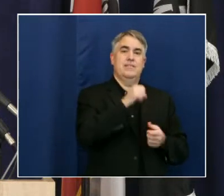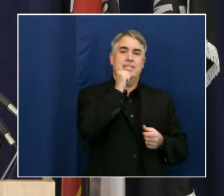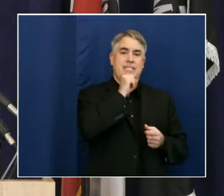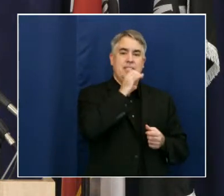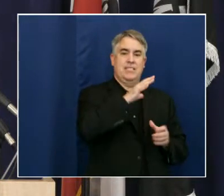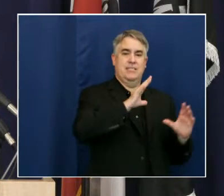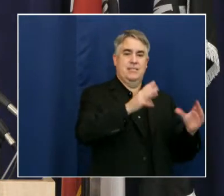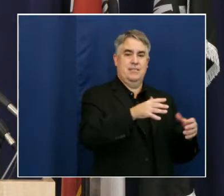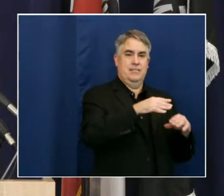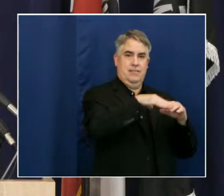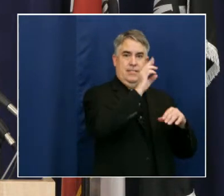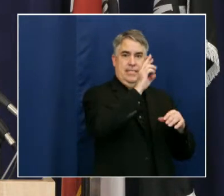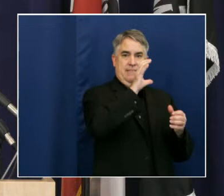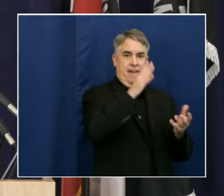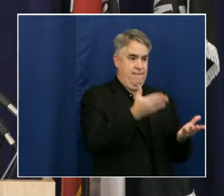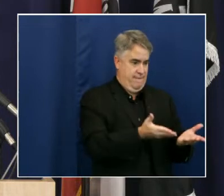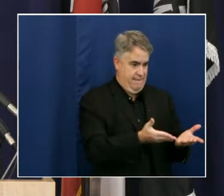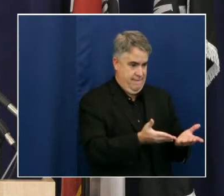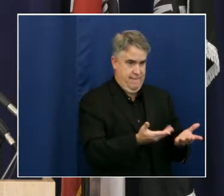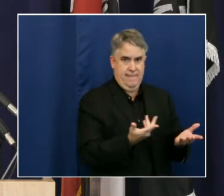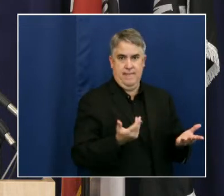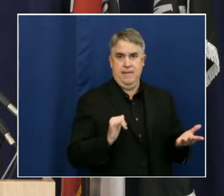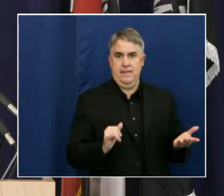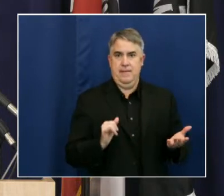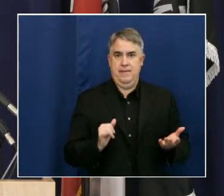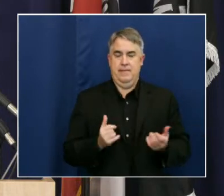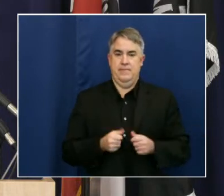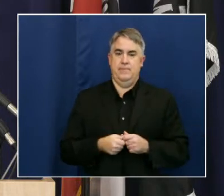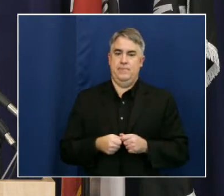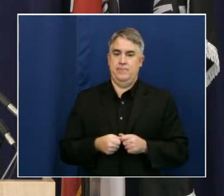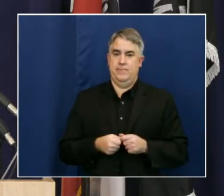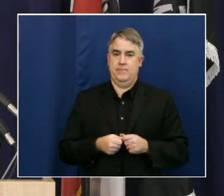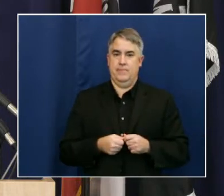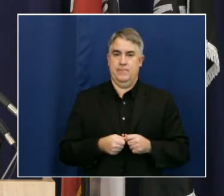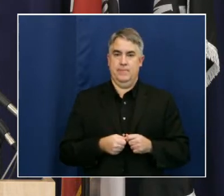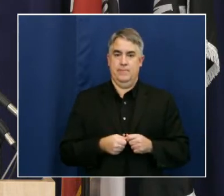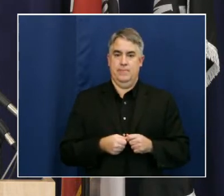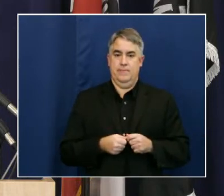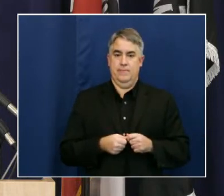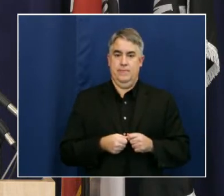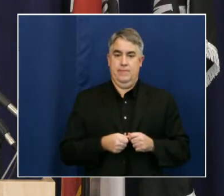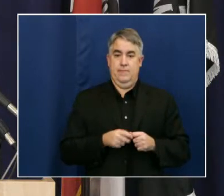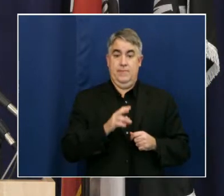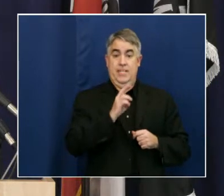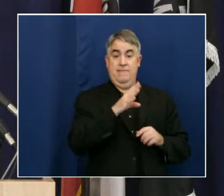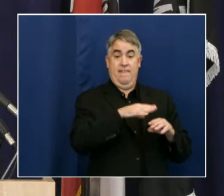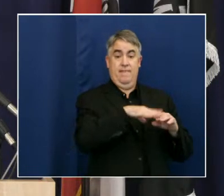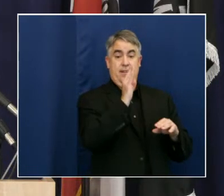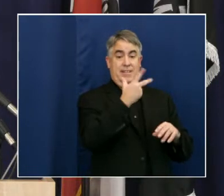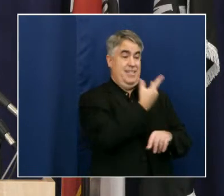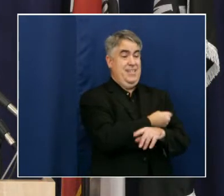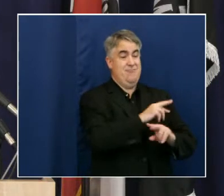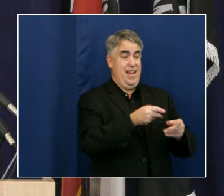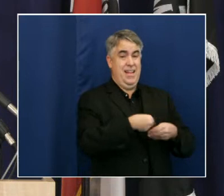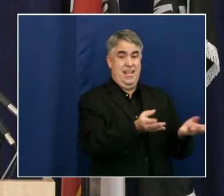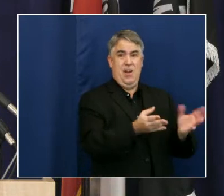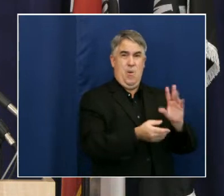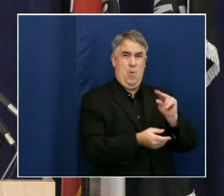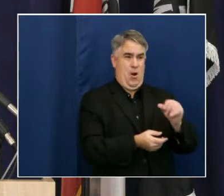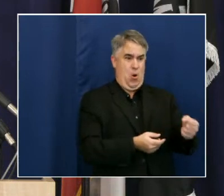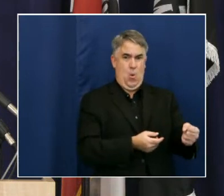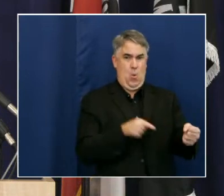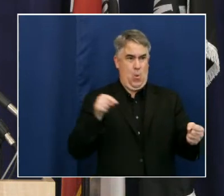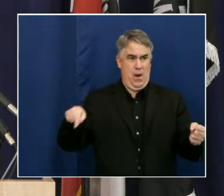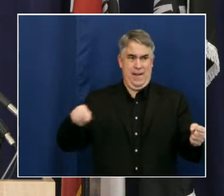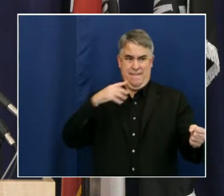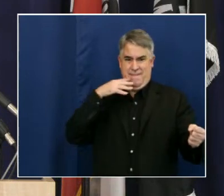create an expectation that suddenly everyone 65 and older is just going to roll in and get the vaccine. That's just simply